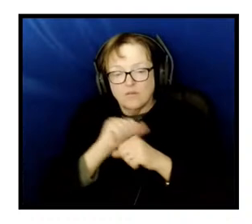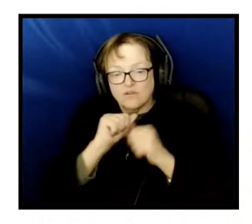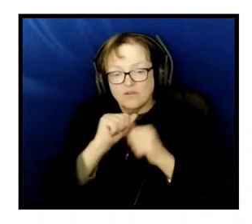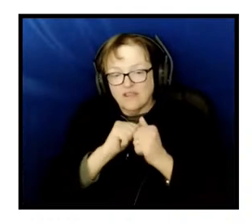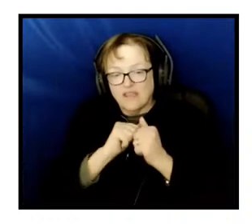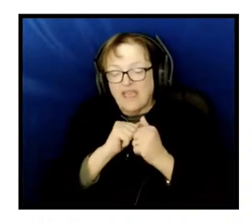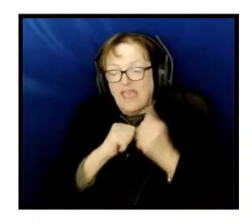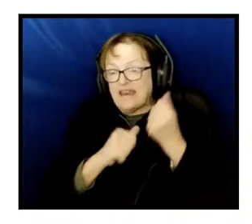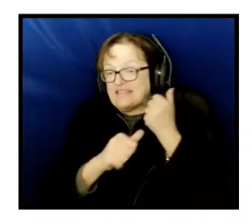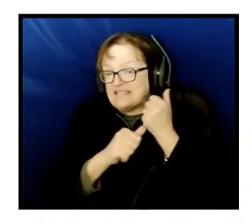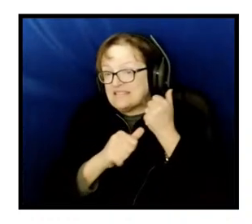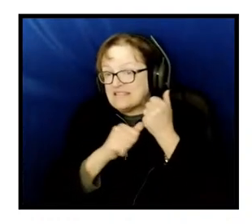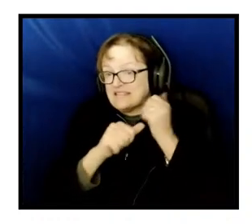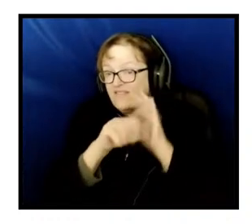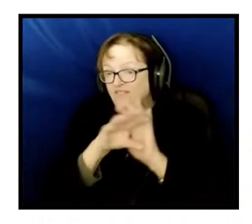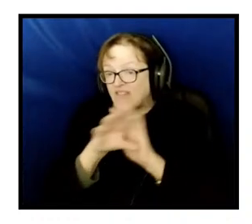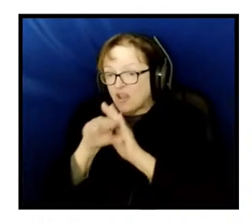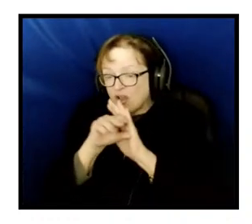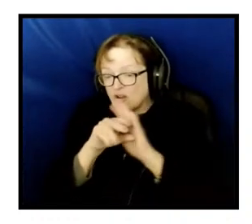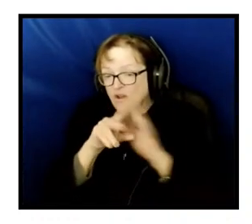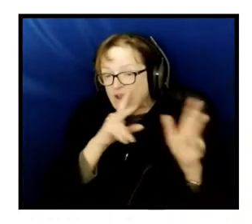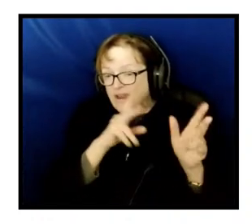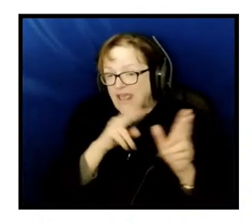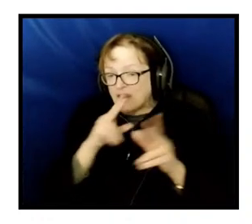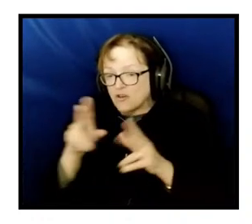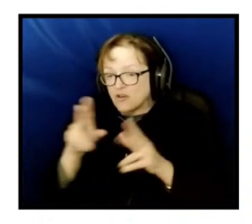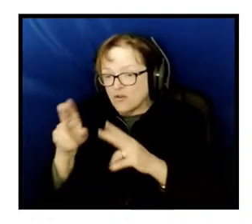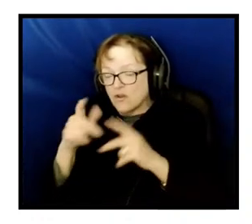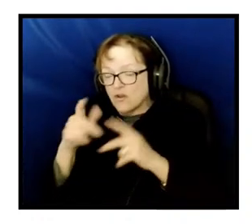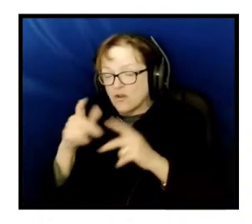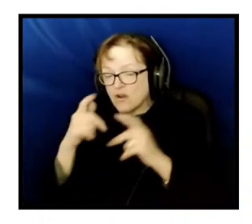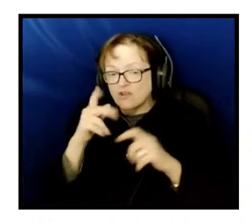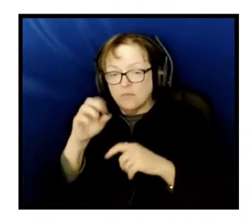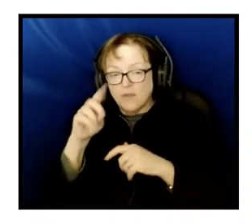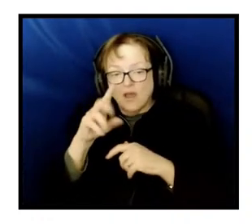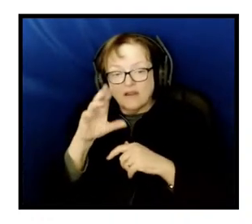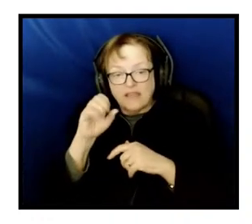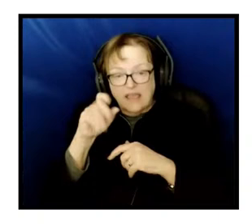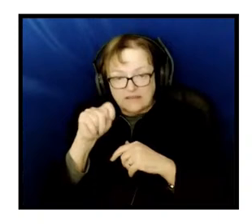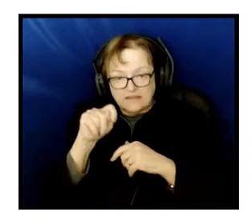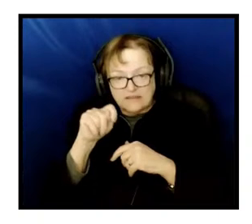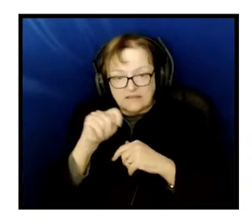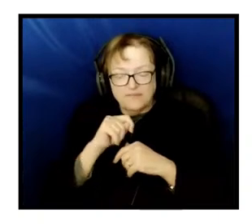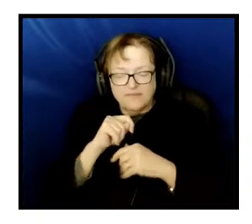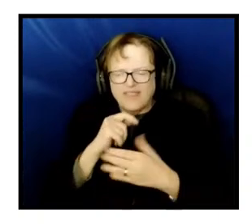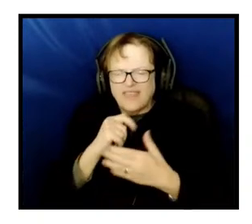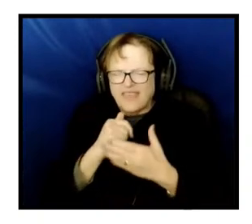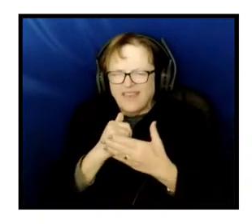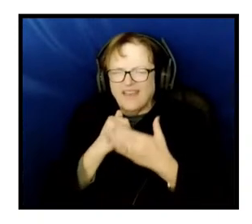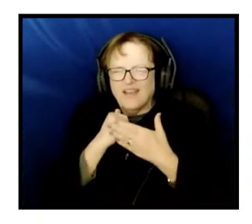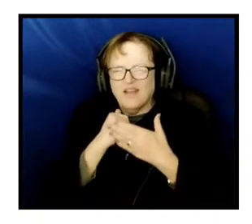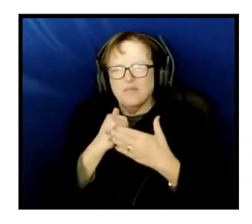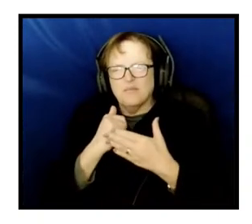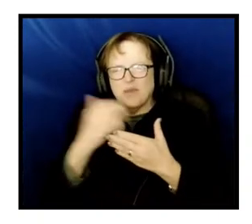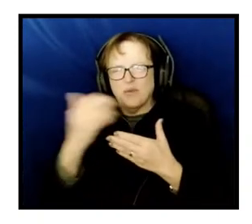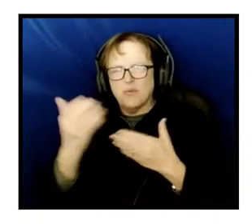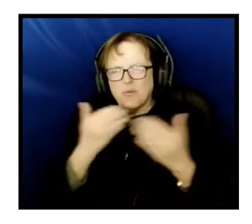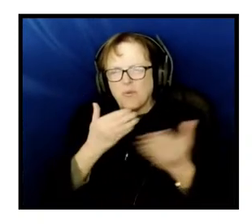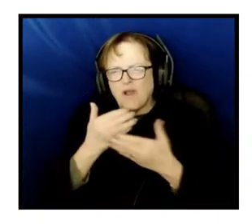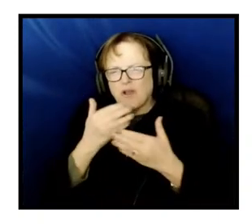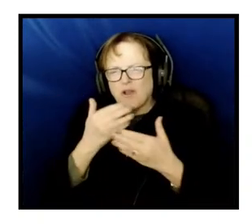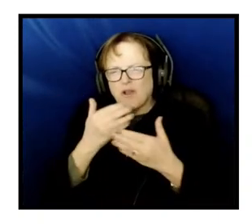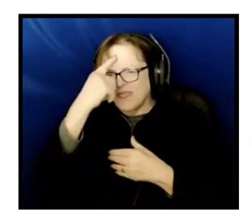assistant videographer and editor on a live podcast. Please help me welcome the Dreamseed